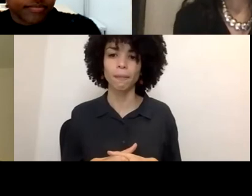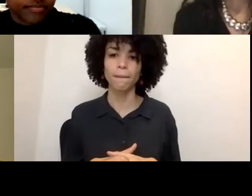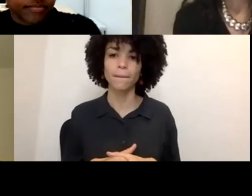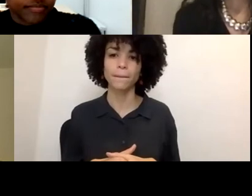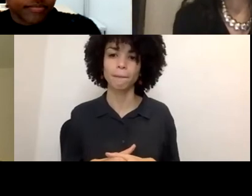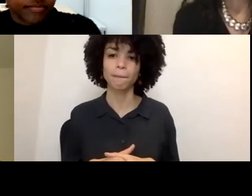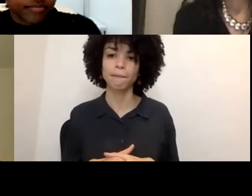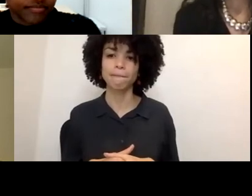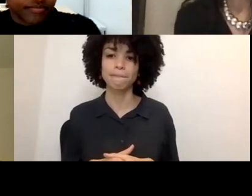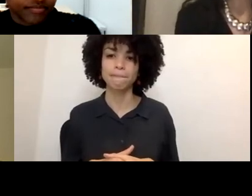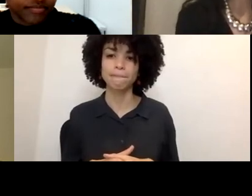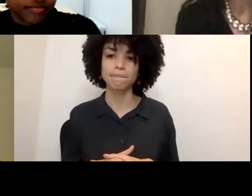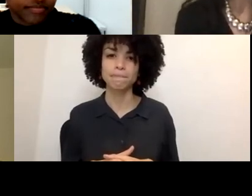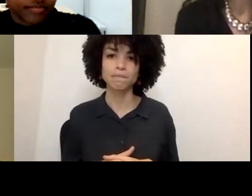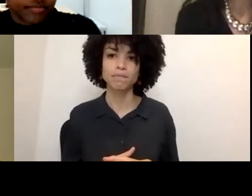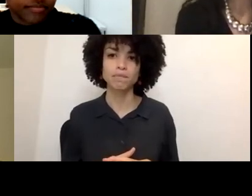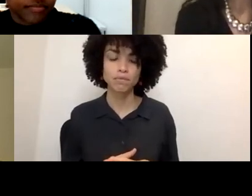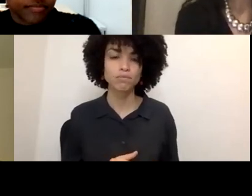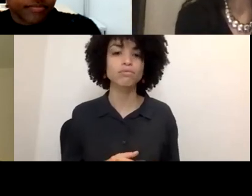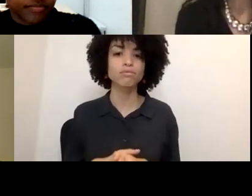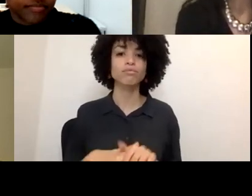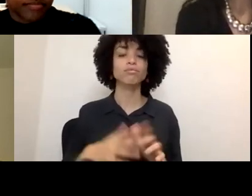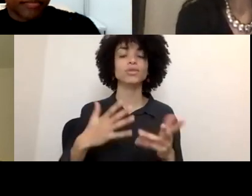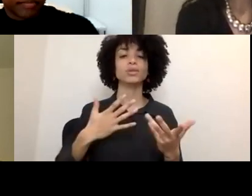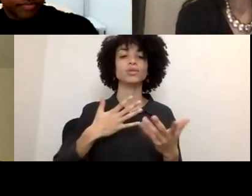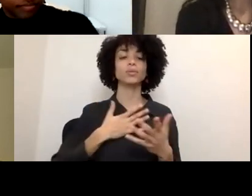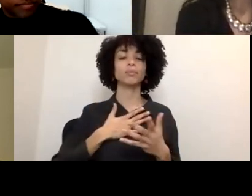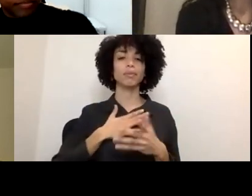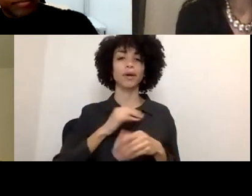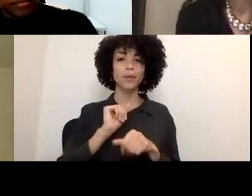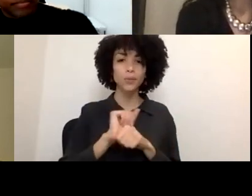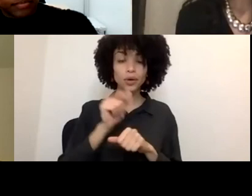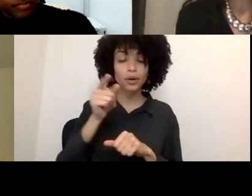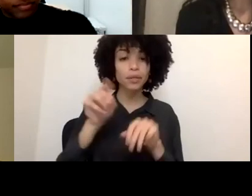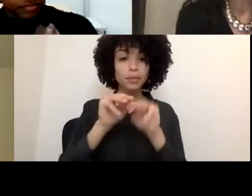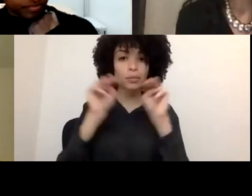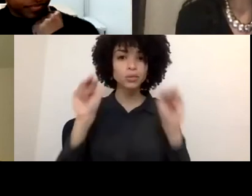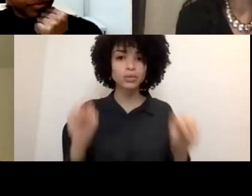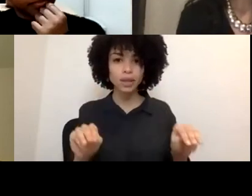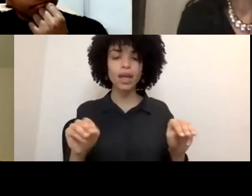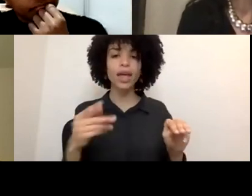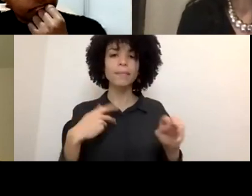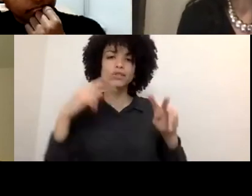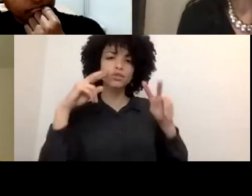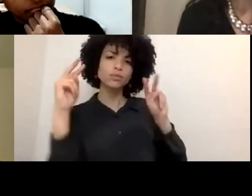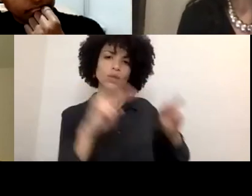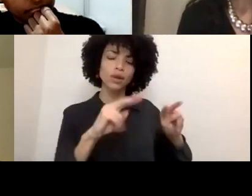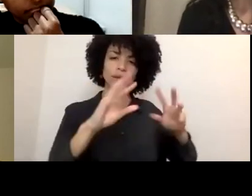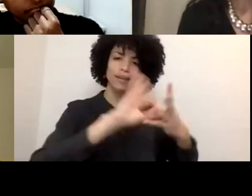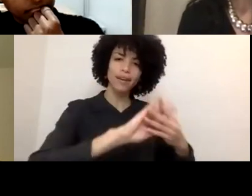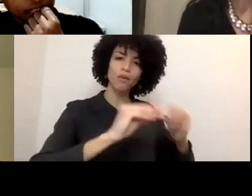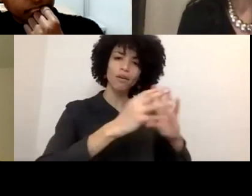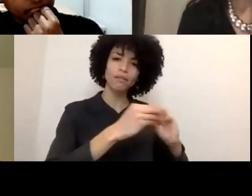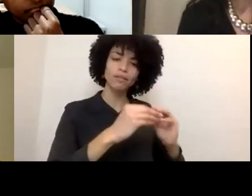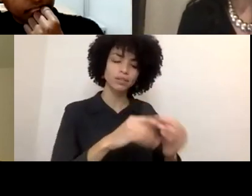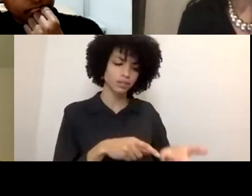how I approach culture, how I approach my work at the museum is trying to sort of tease out these narratives, find nuance, to sort of, move away